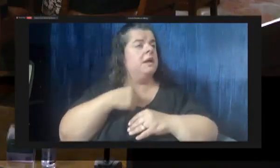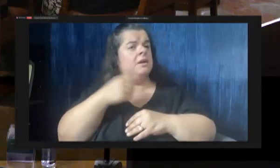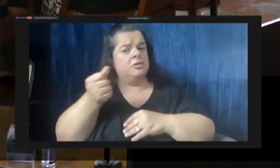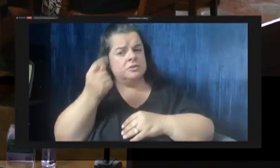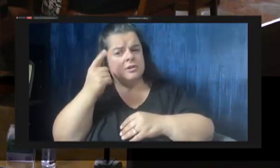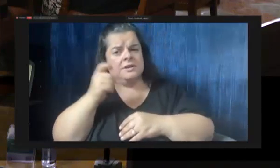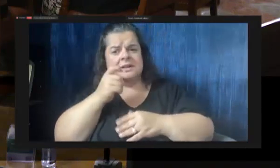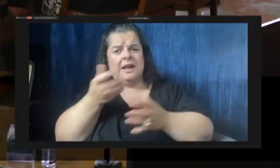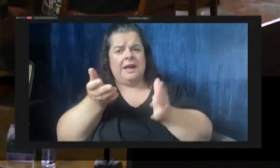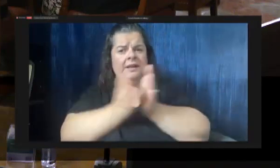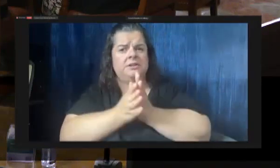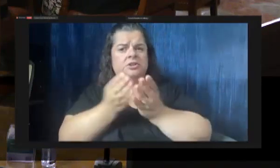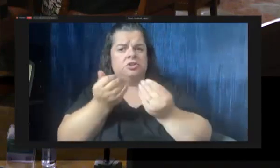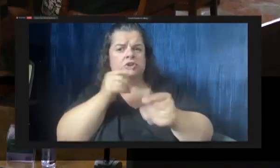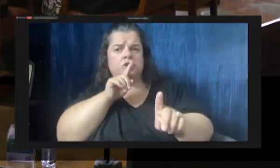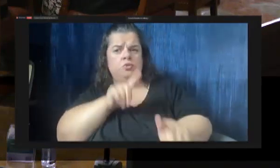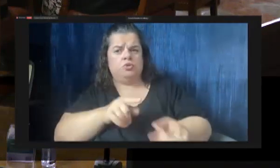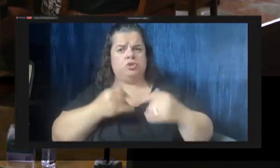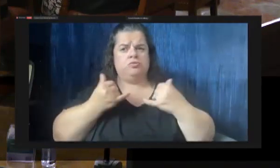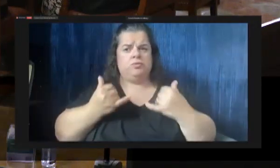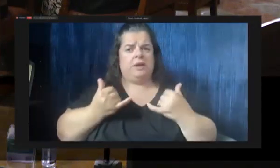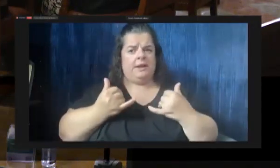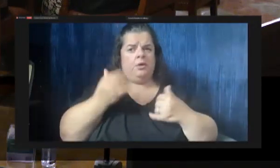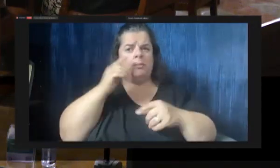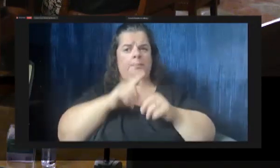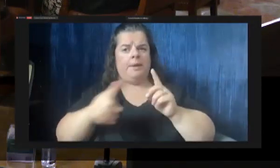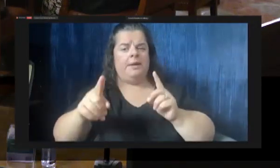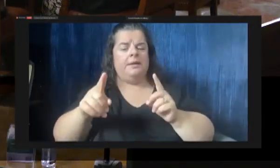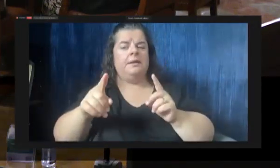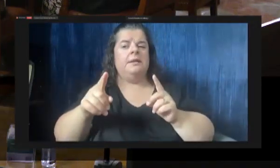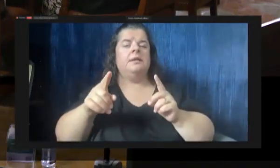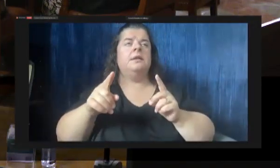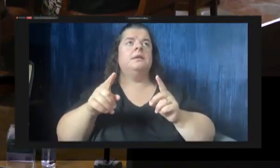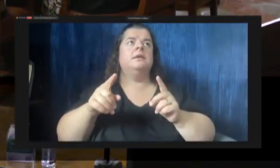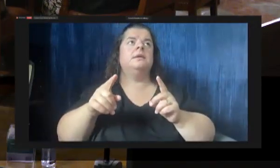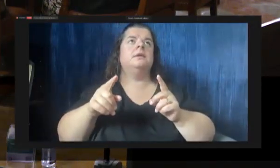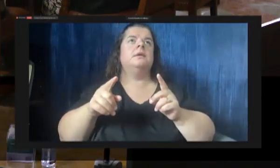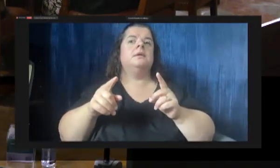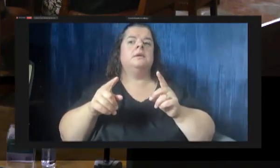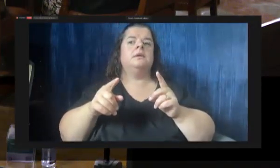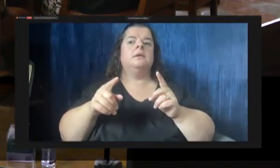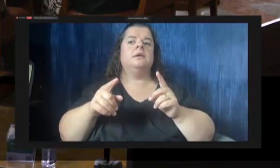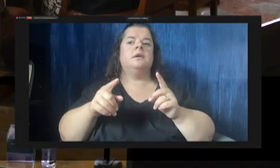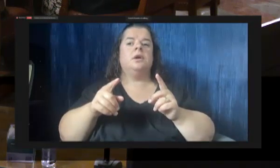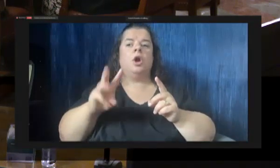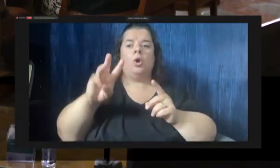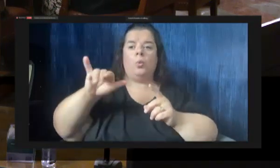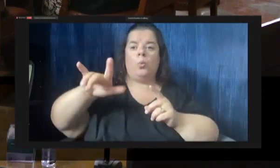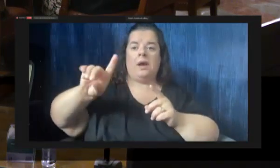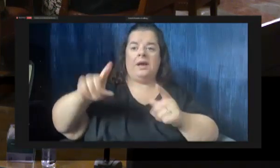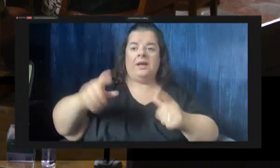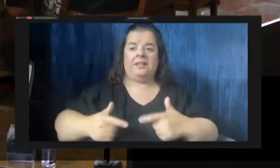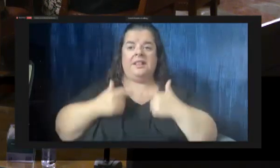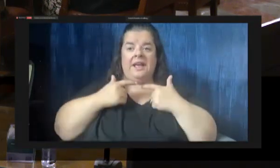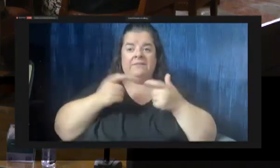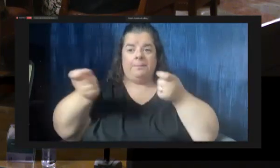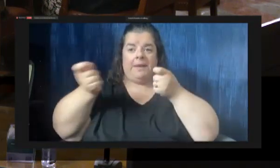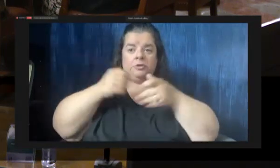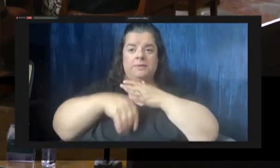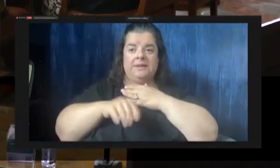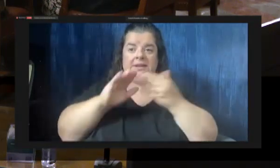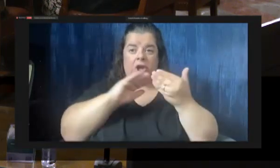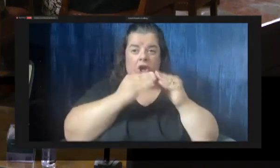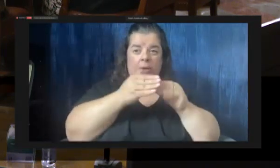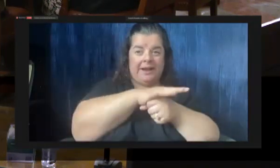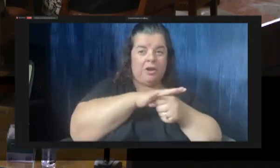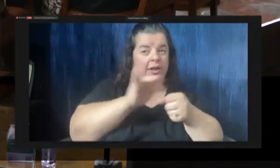asking for a solution at the right now, but I just, it was a... But wildlife management in an urban area is a challenging